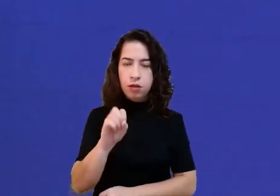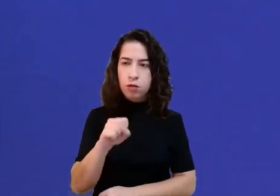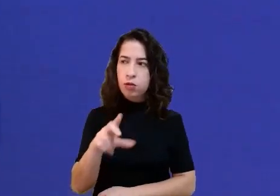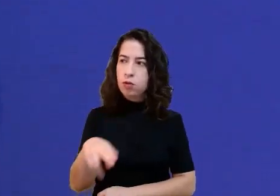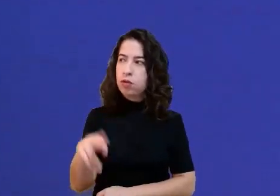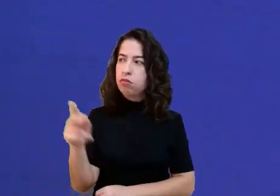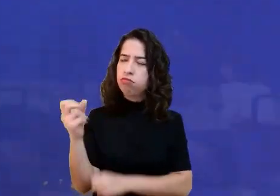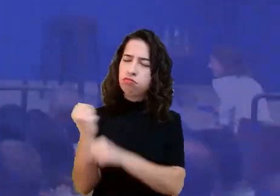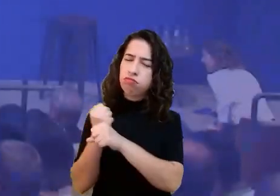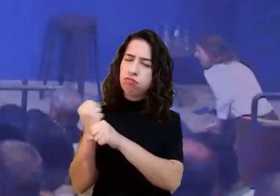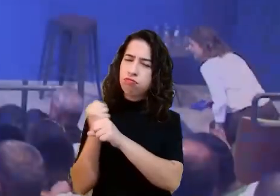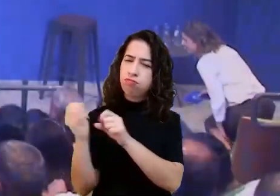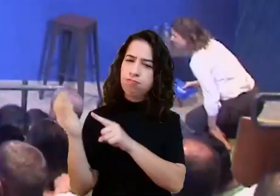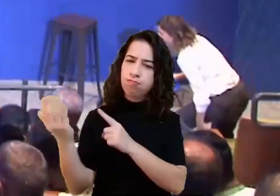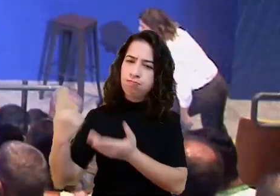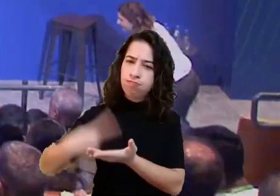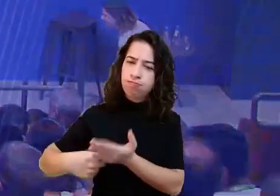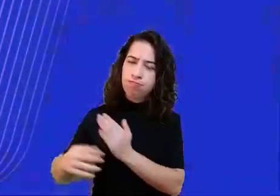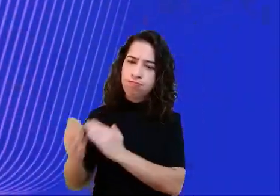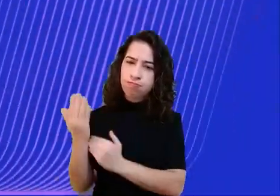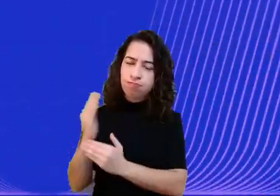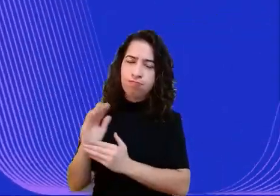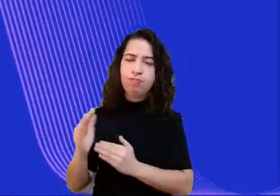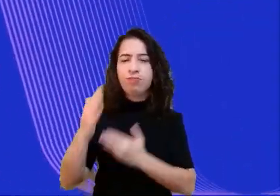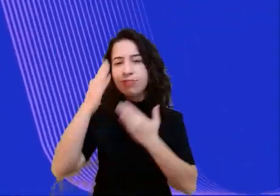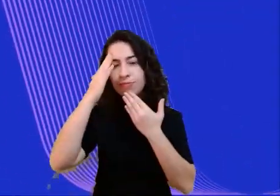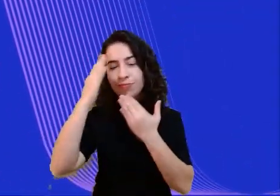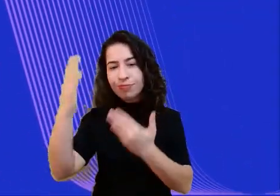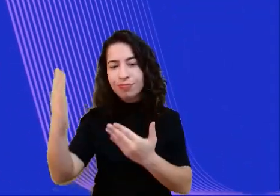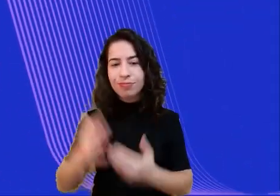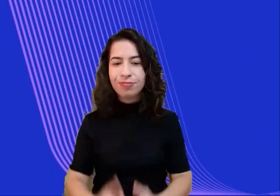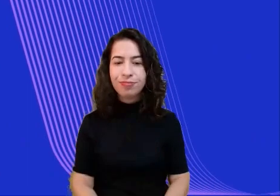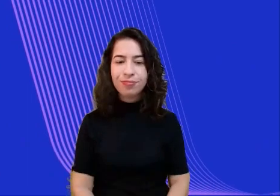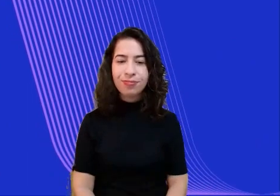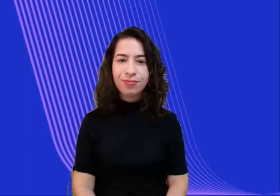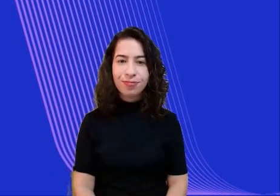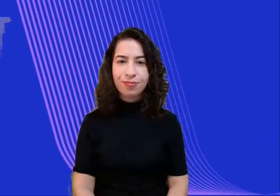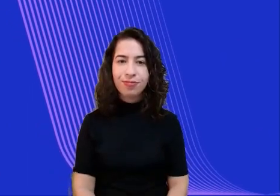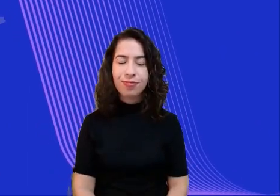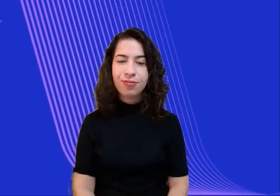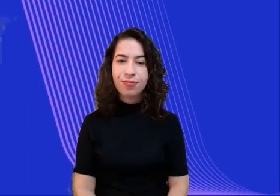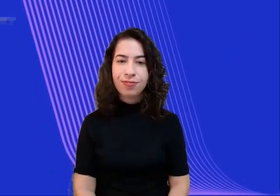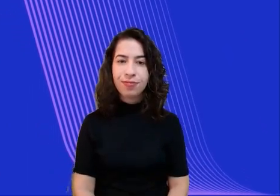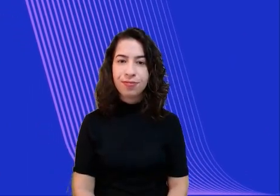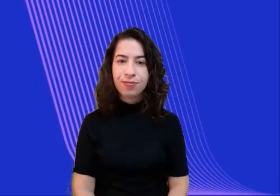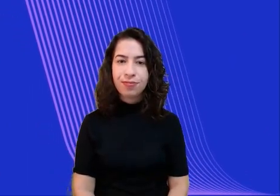so long. So thank you, Jefferson.